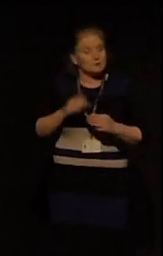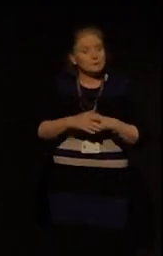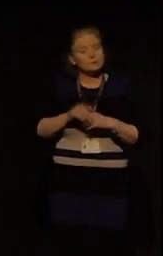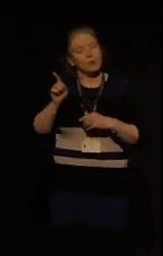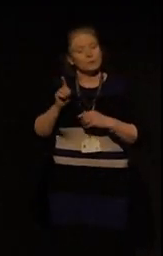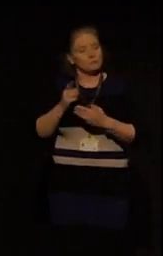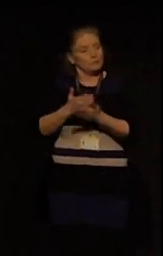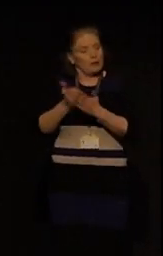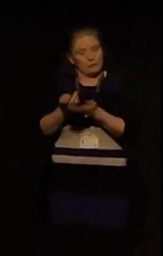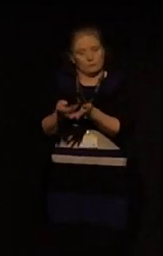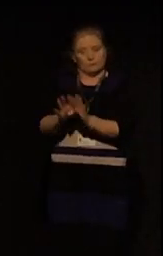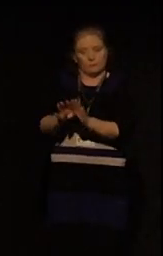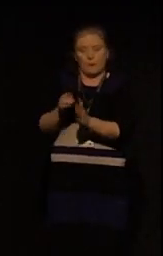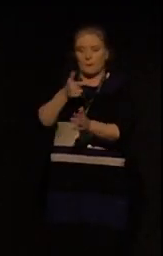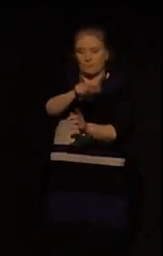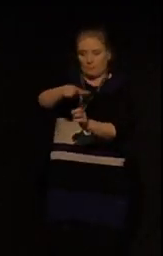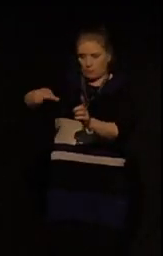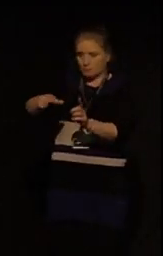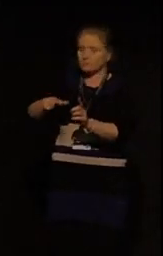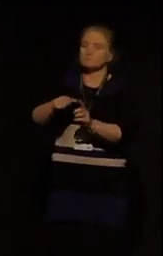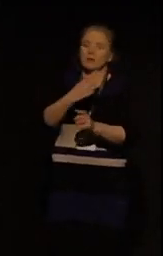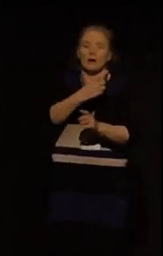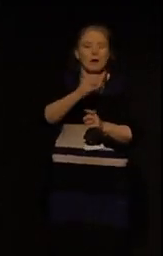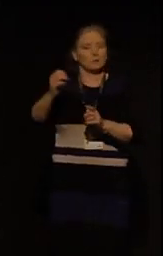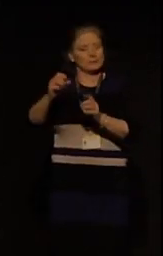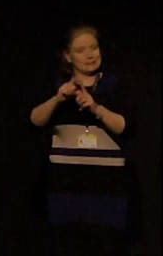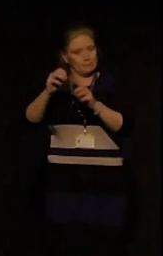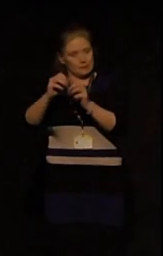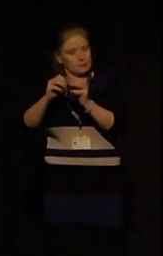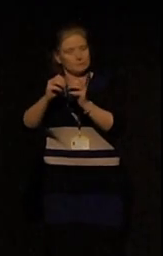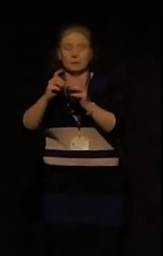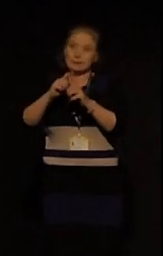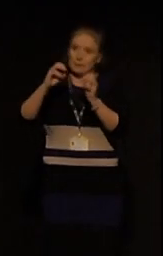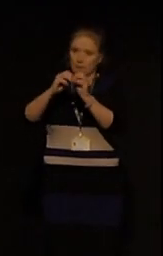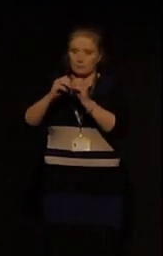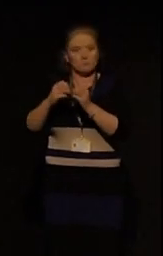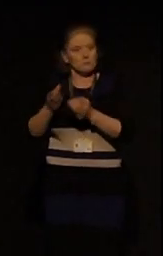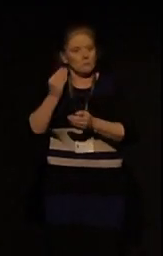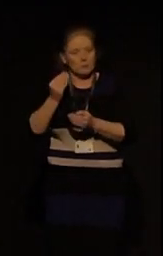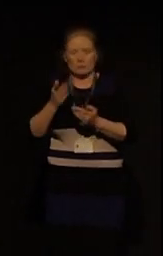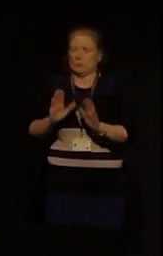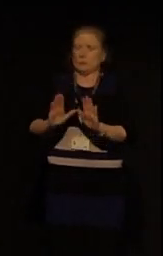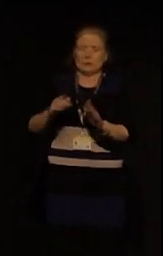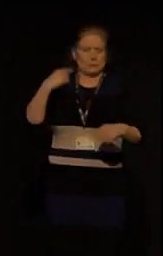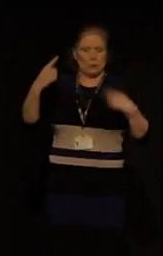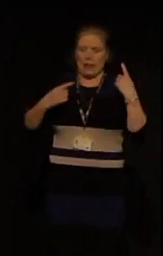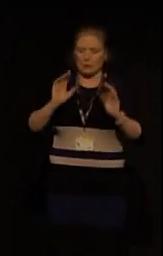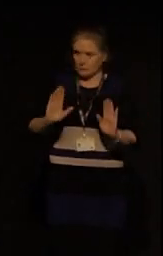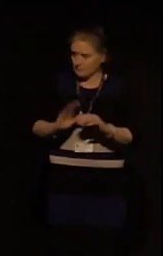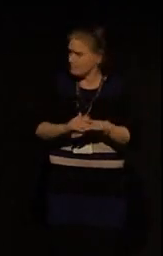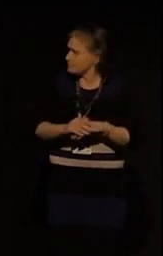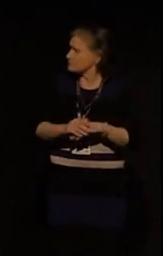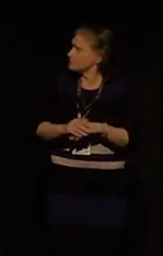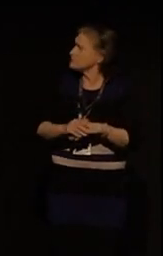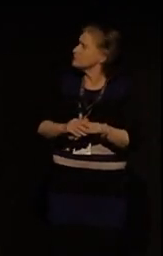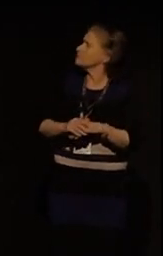of patients, around 100 dB hearing level, they would say, "Things are just too loud."